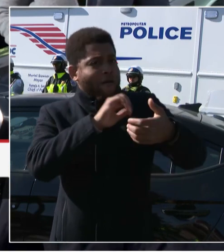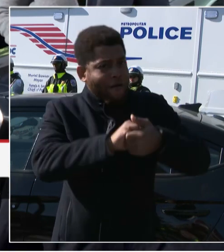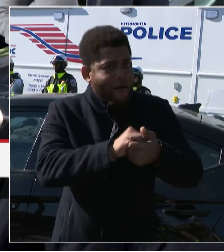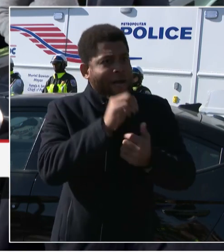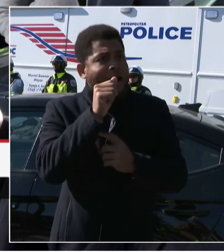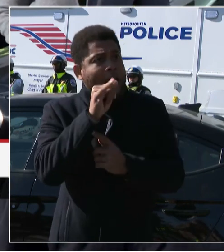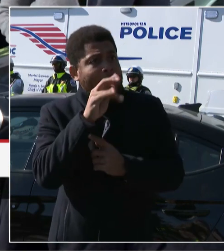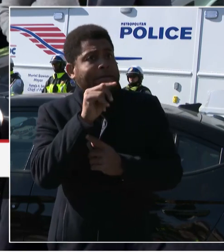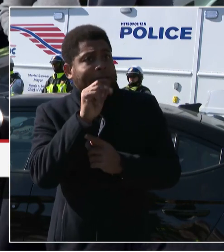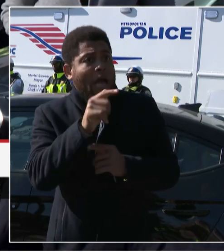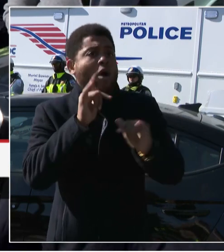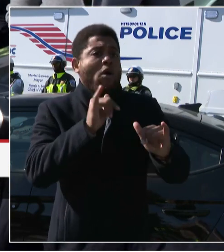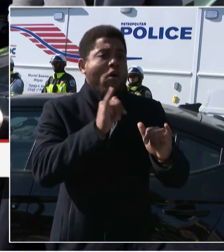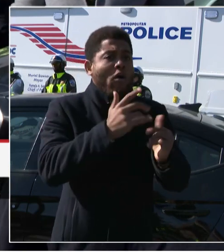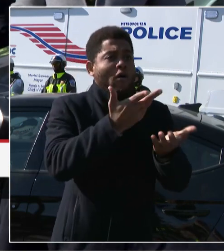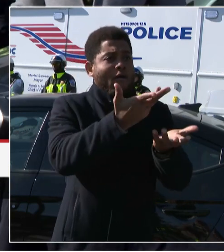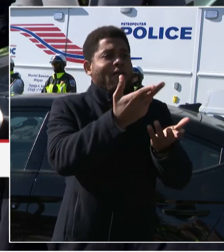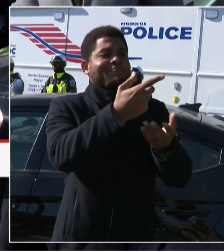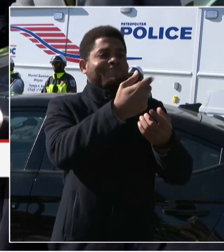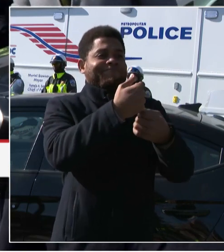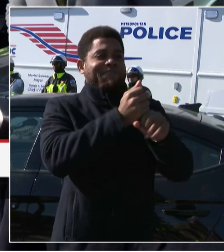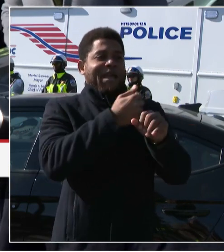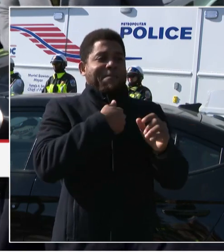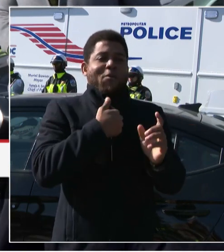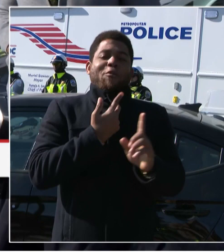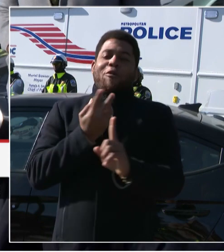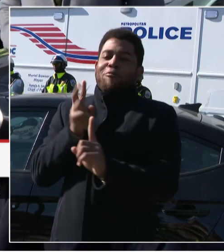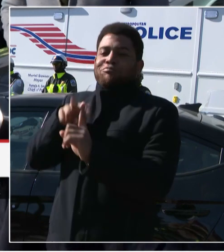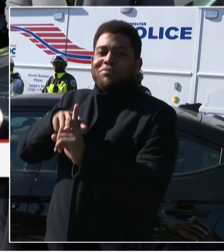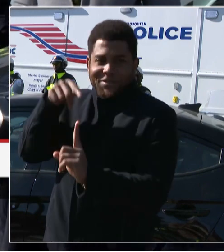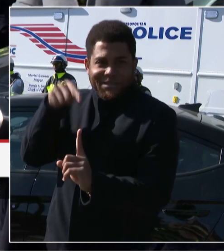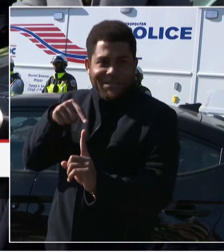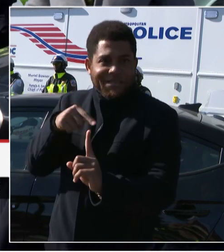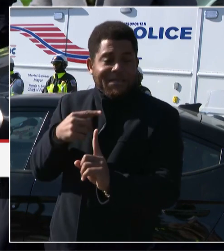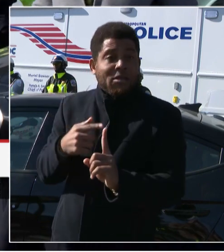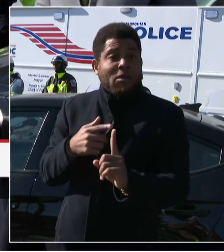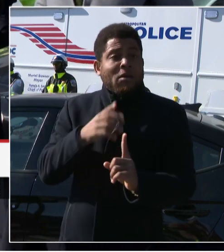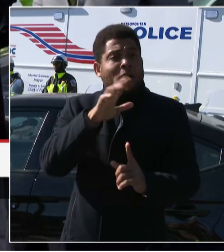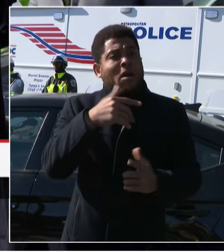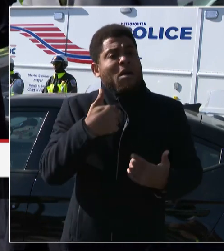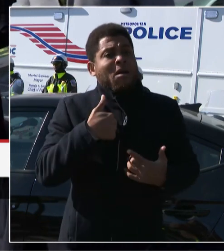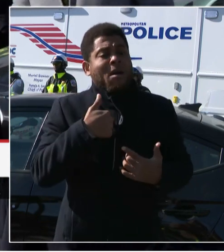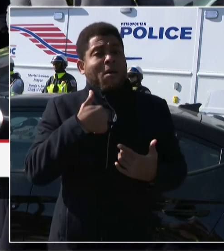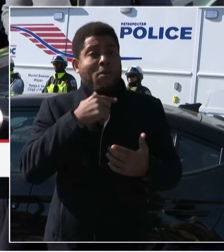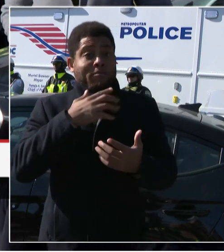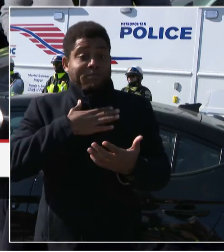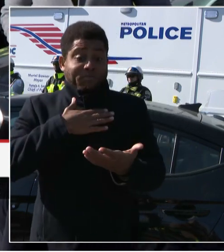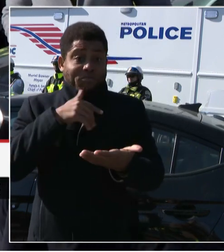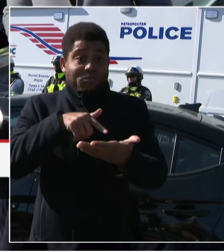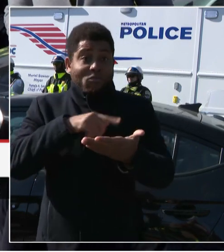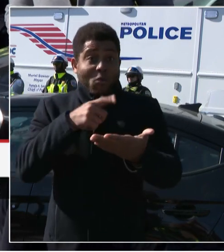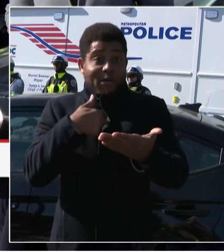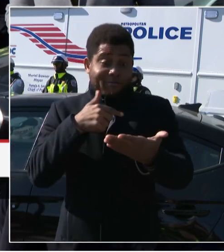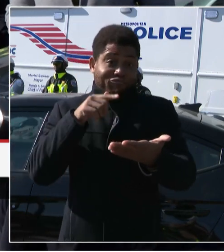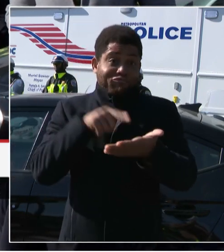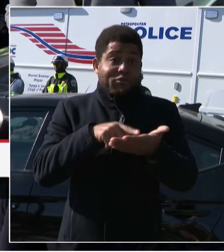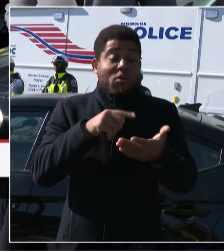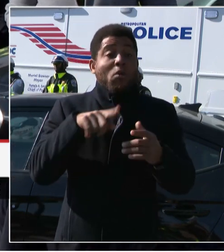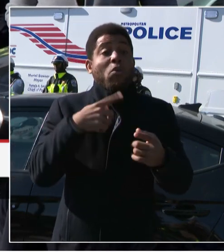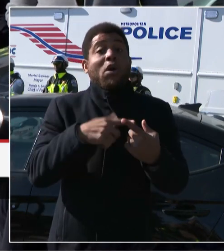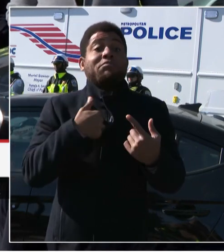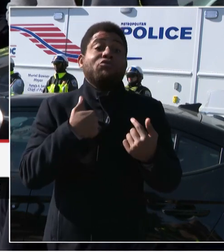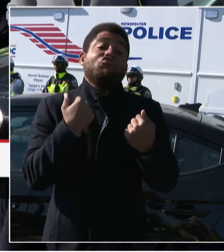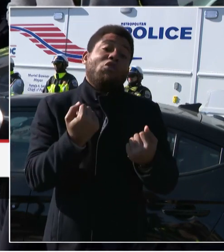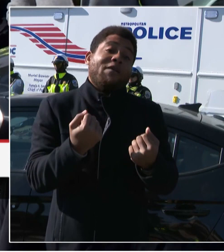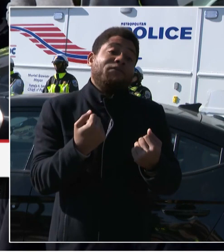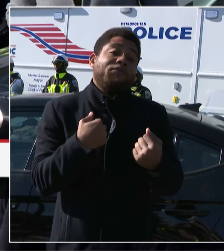when I leave one location, it pops up on my phone and lets me know that I've left the package or a bag someplace. So I think it is a very viable